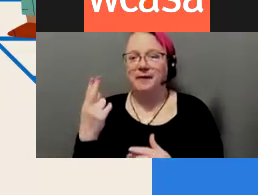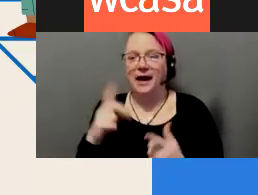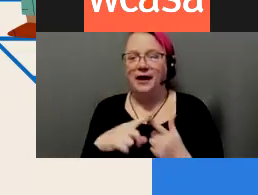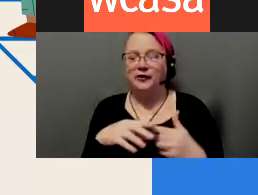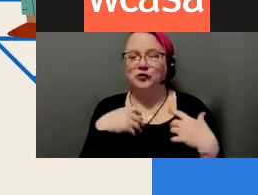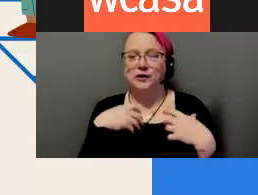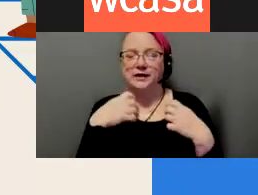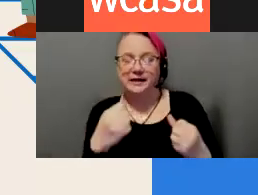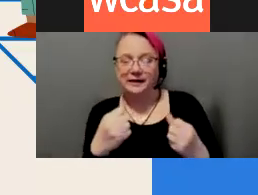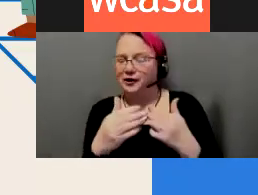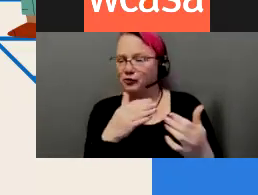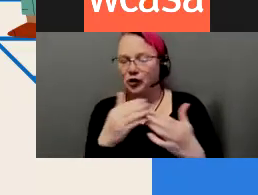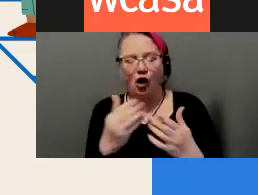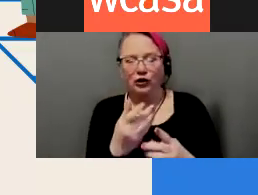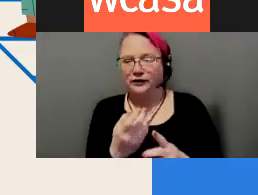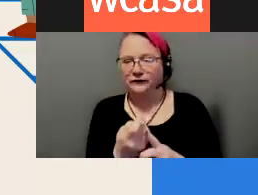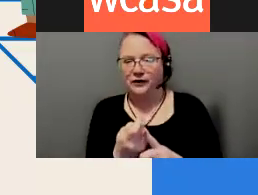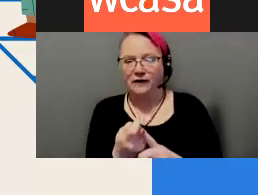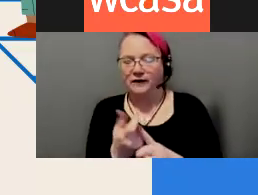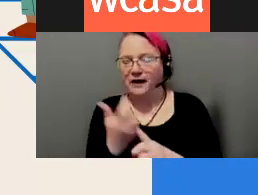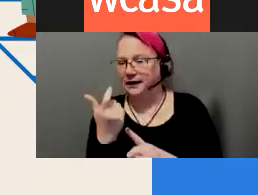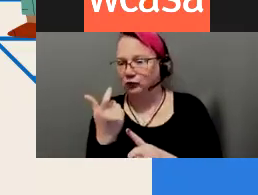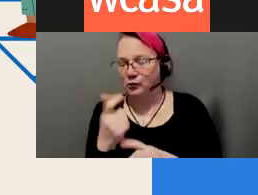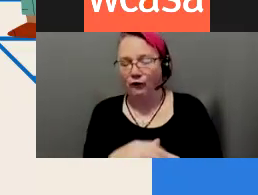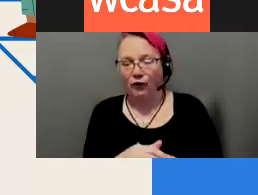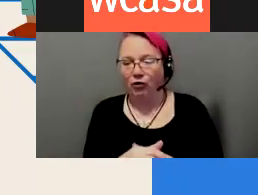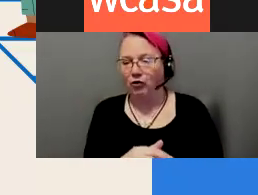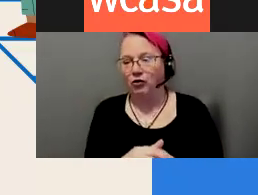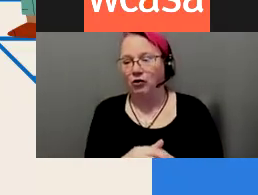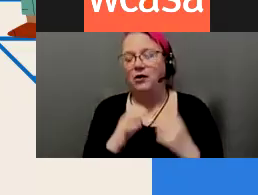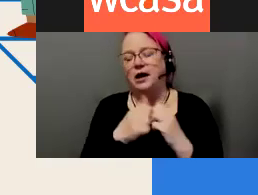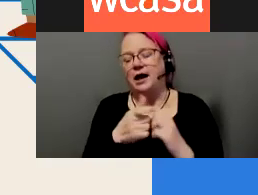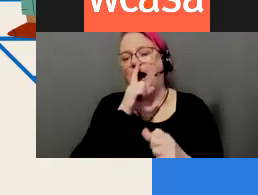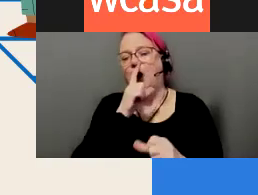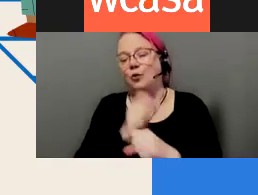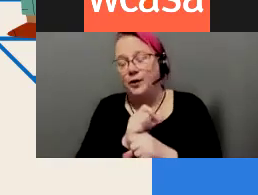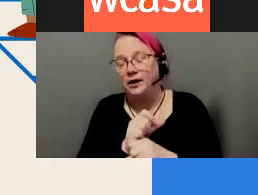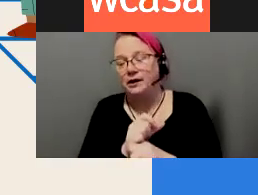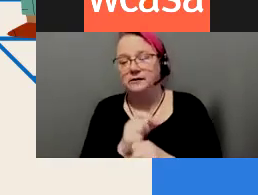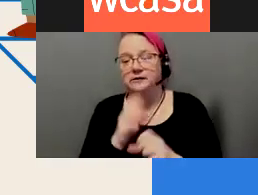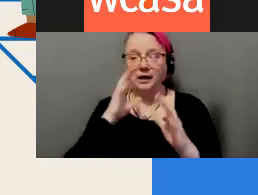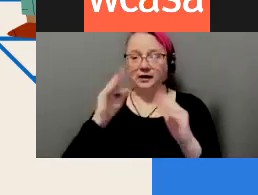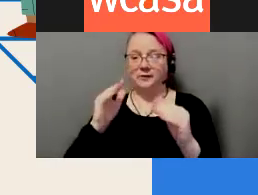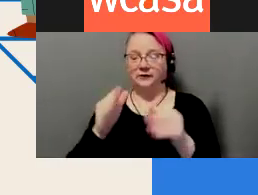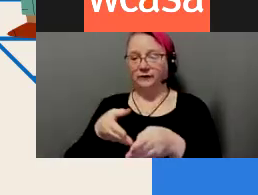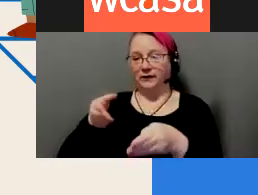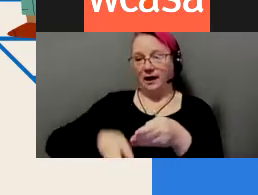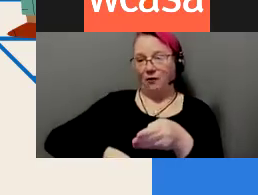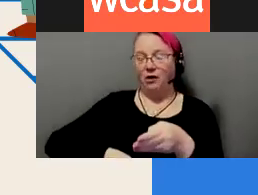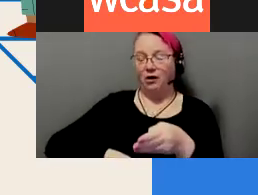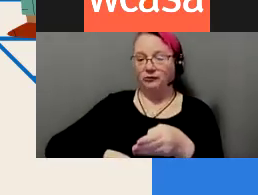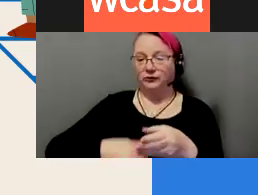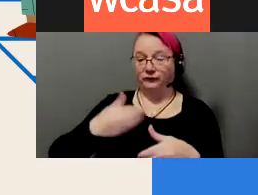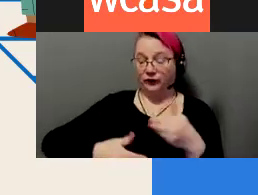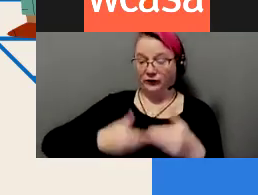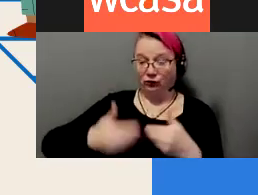of the outcomes of content removal, and how we can set realistic expectations for the outcomes of content removal